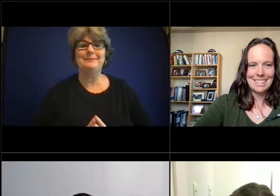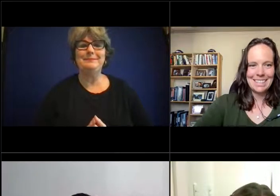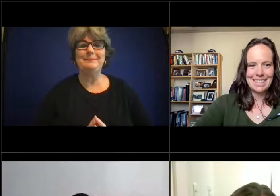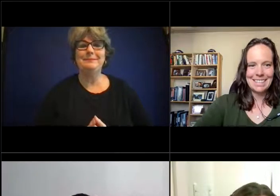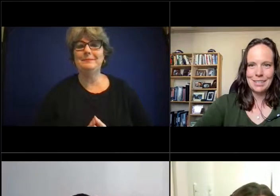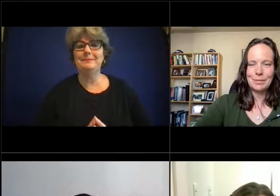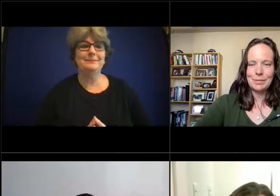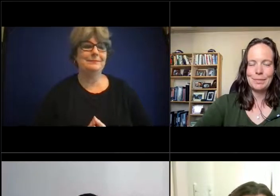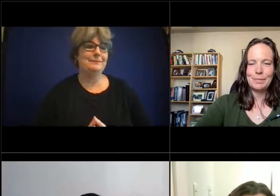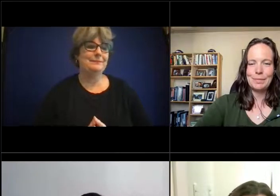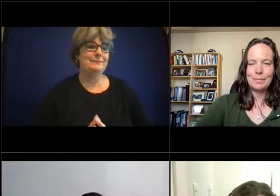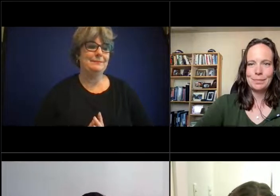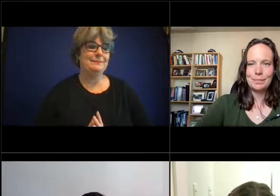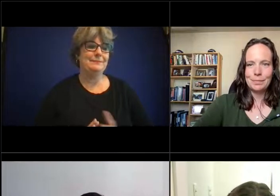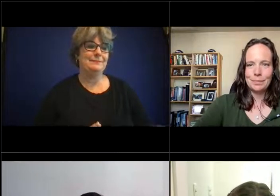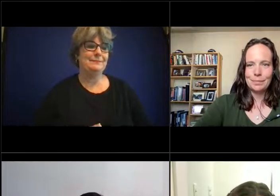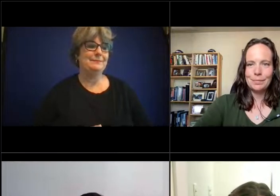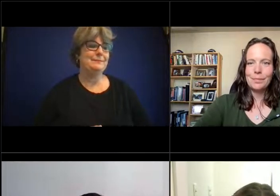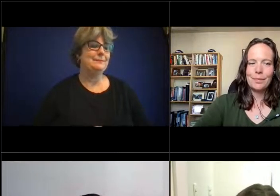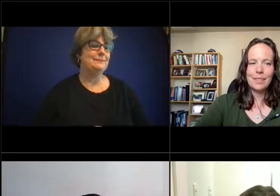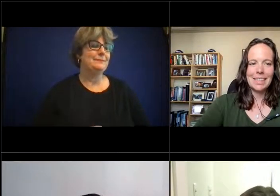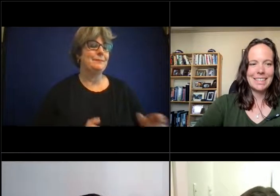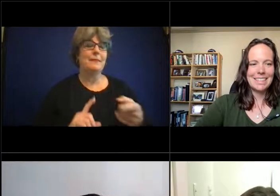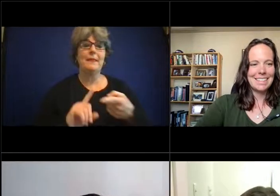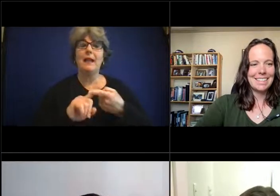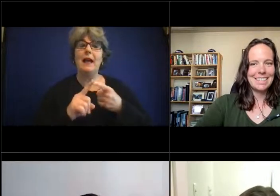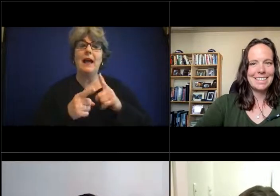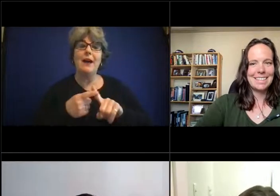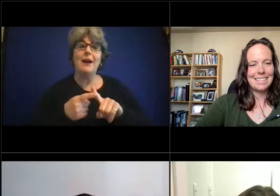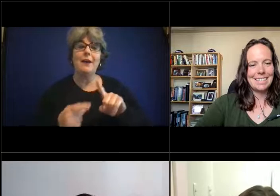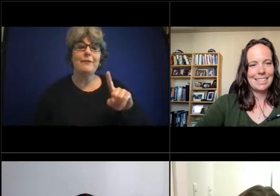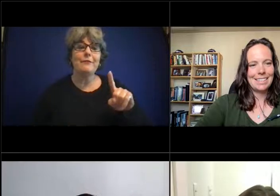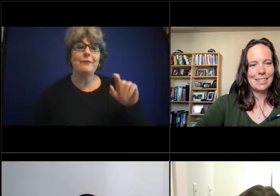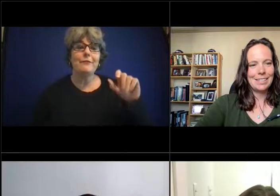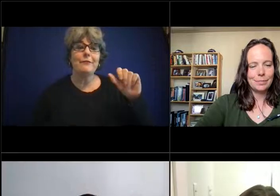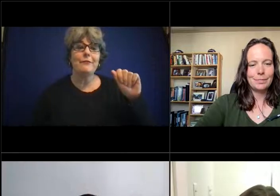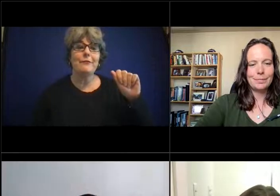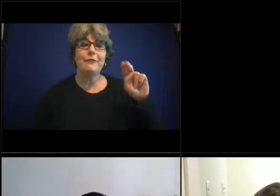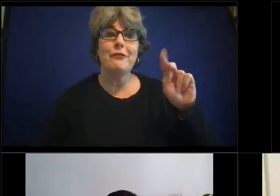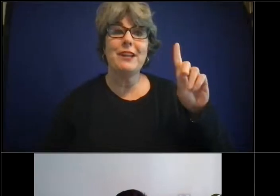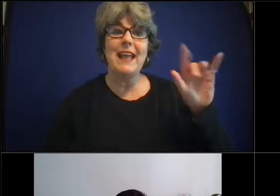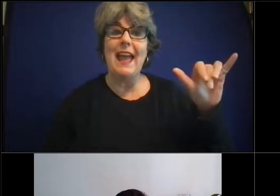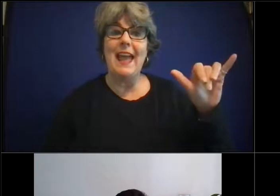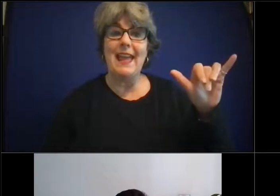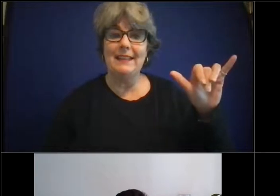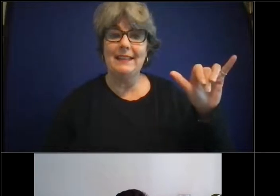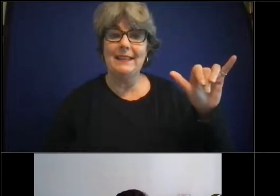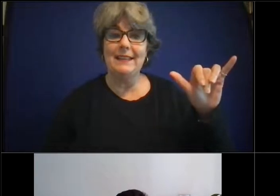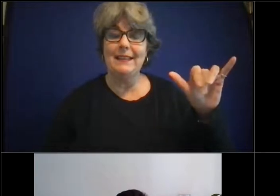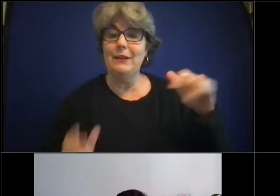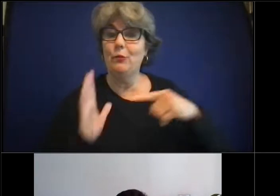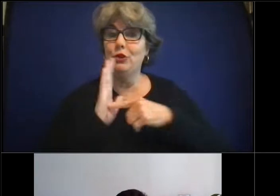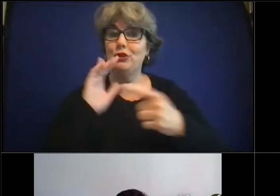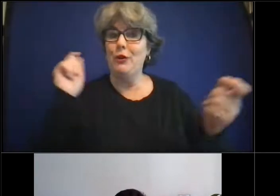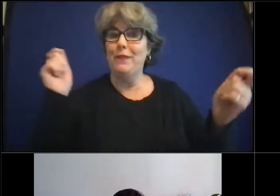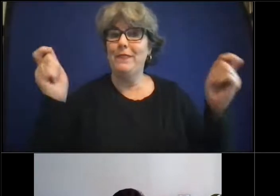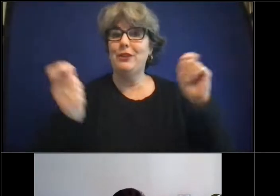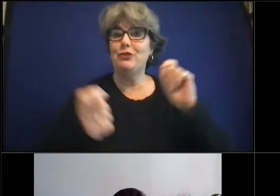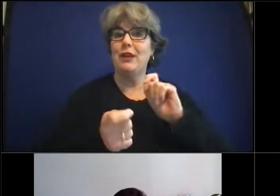We'll transition and we'll bring in our friend Andy, who's going to talk about another winning photo and what kind of change it represents.